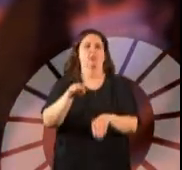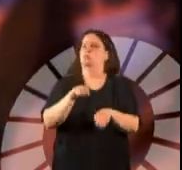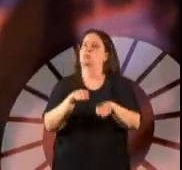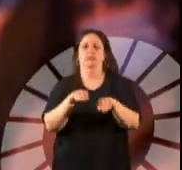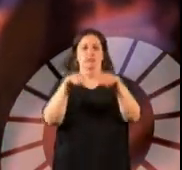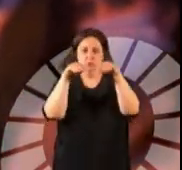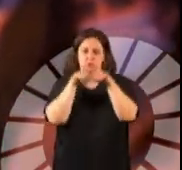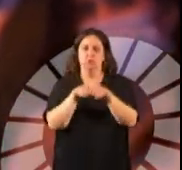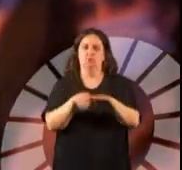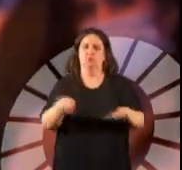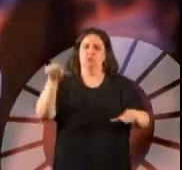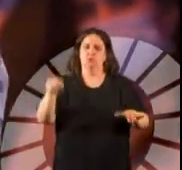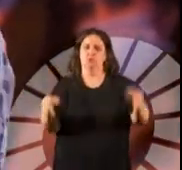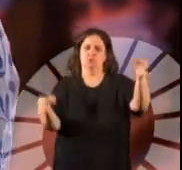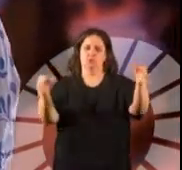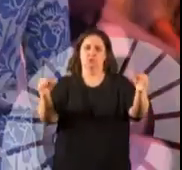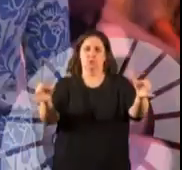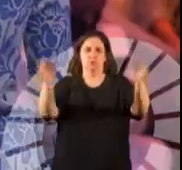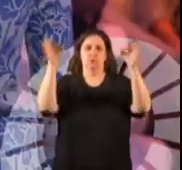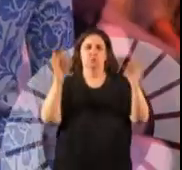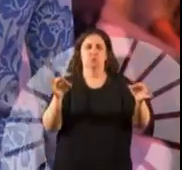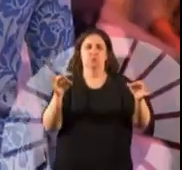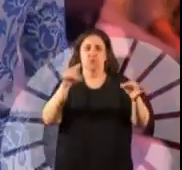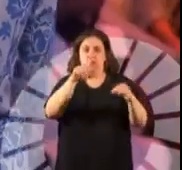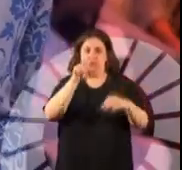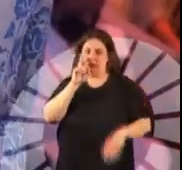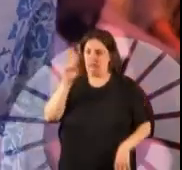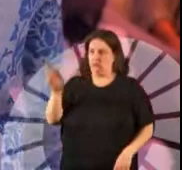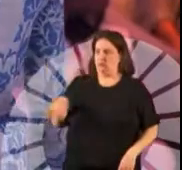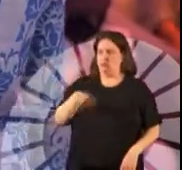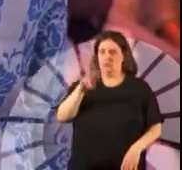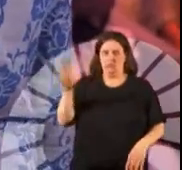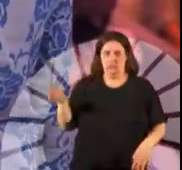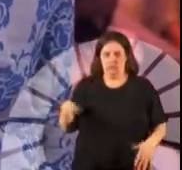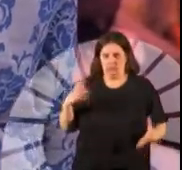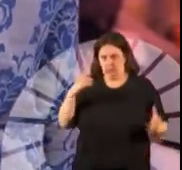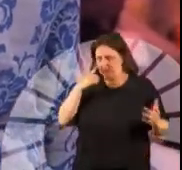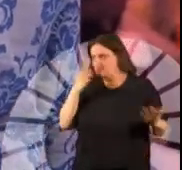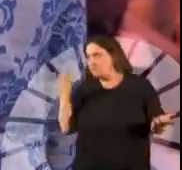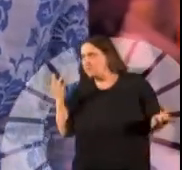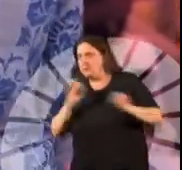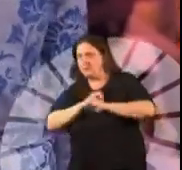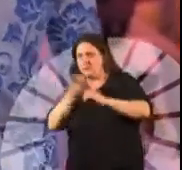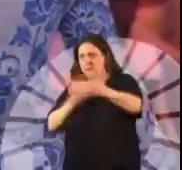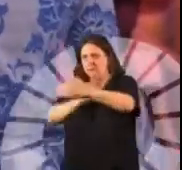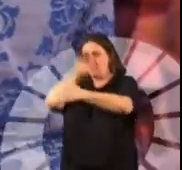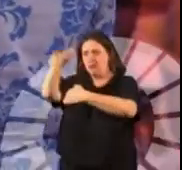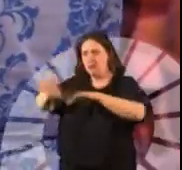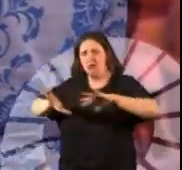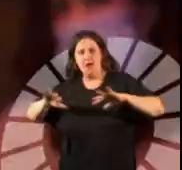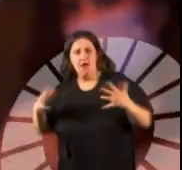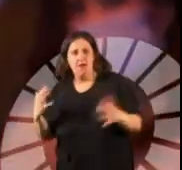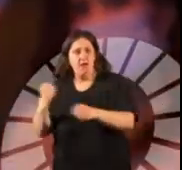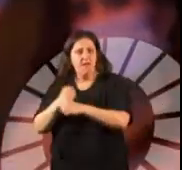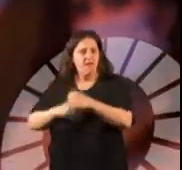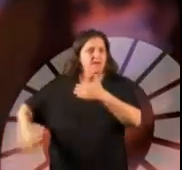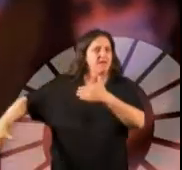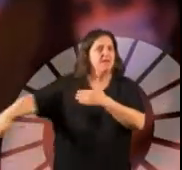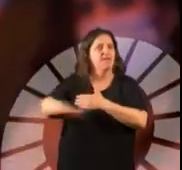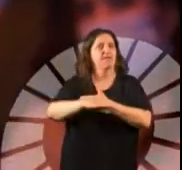spaces. They don't have the tools. They don't have the mechanisms. But you know what's the worst part, Hillary?